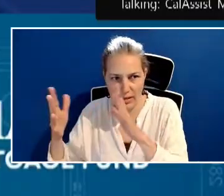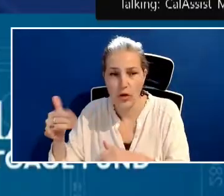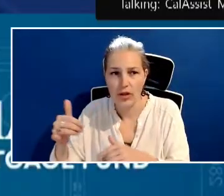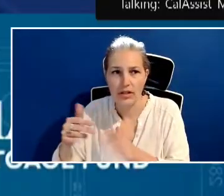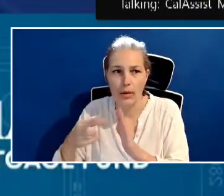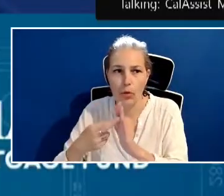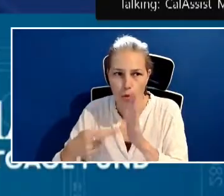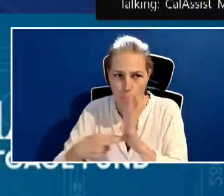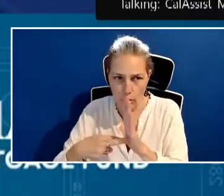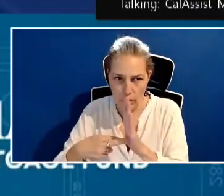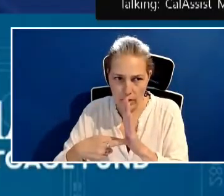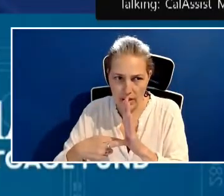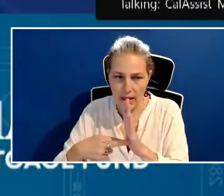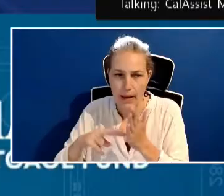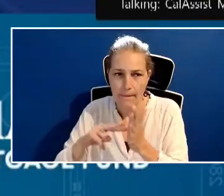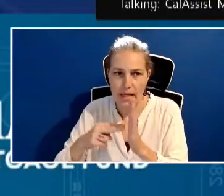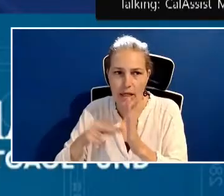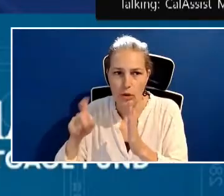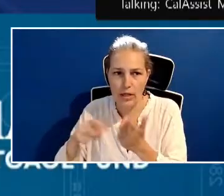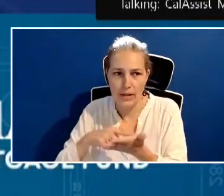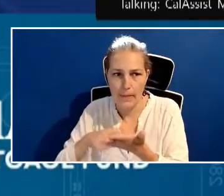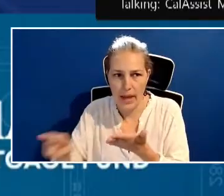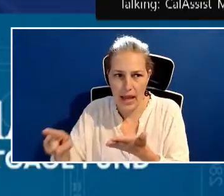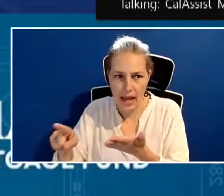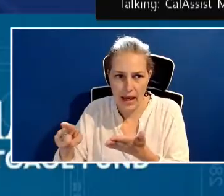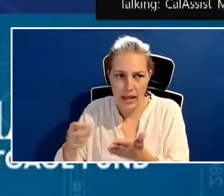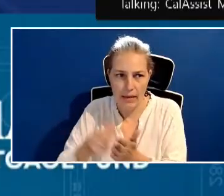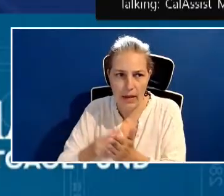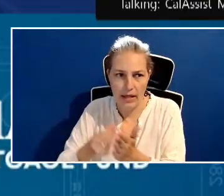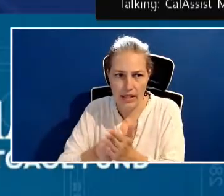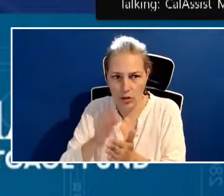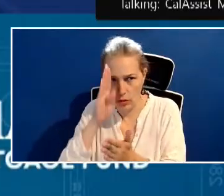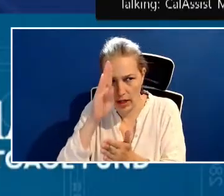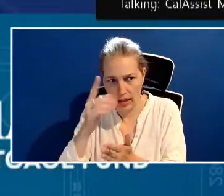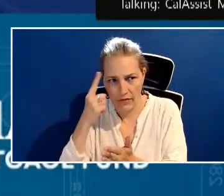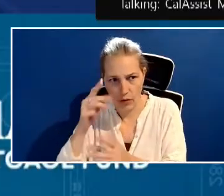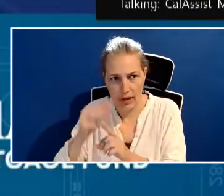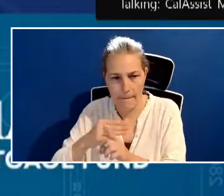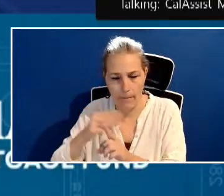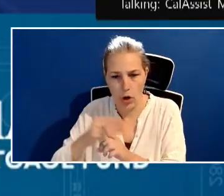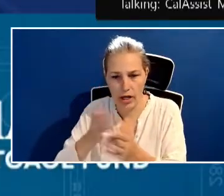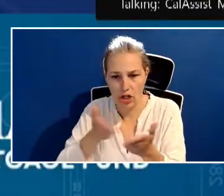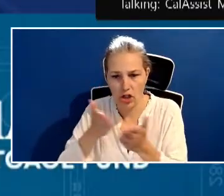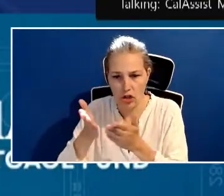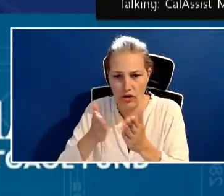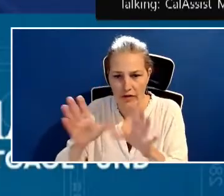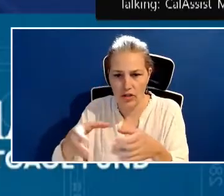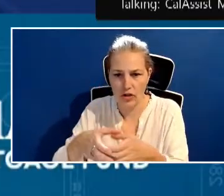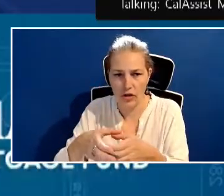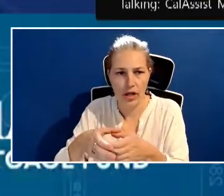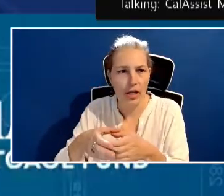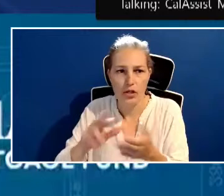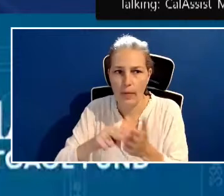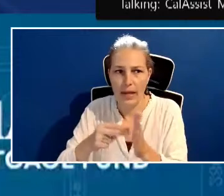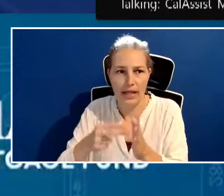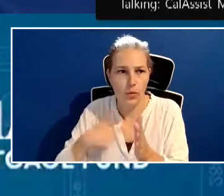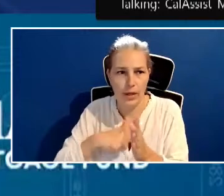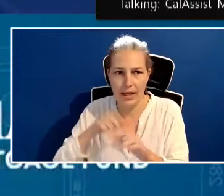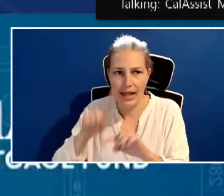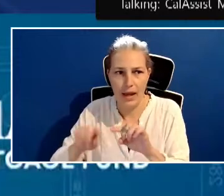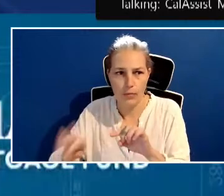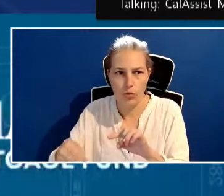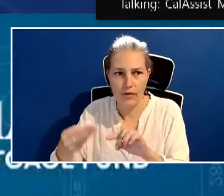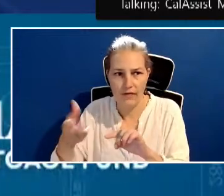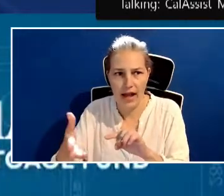the funds actually directly to the mortgage servicer. So we can't provide the grants to the homeowner. The grants